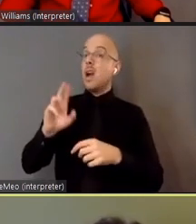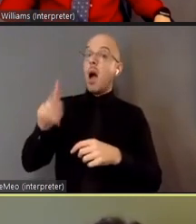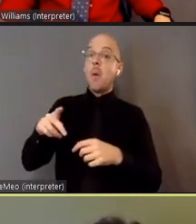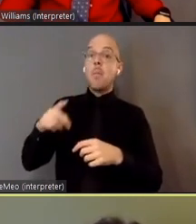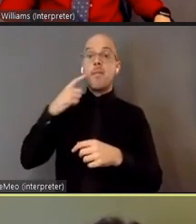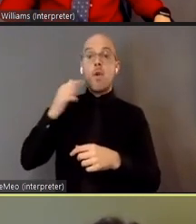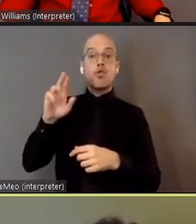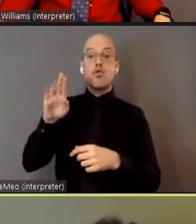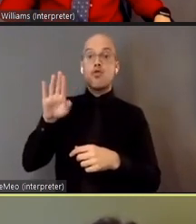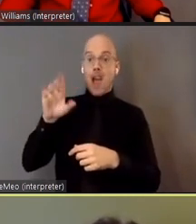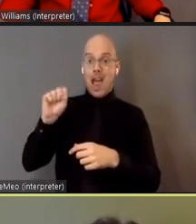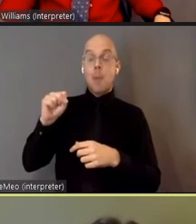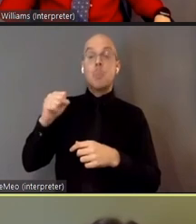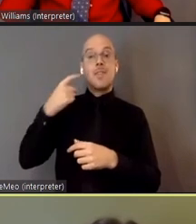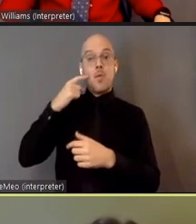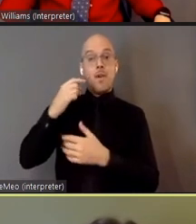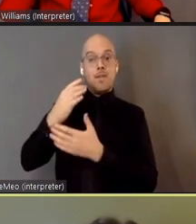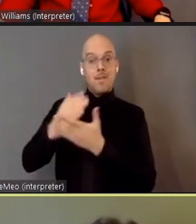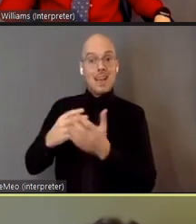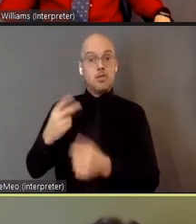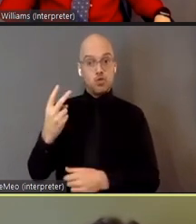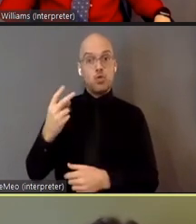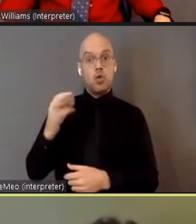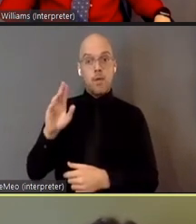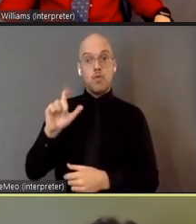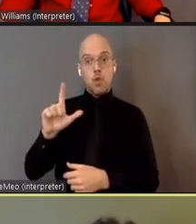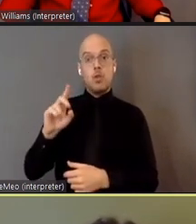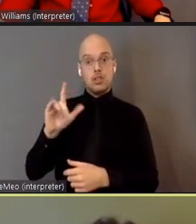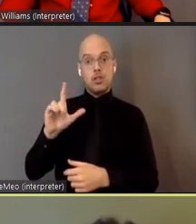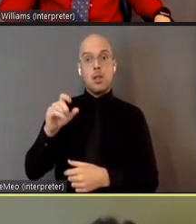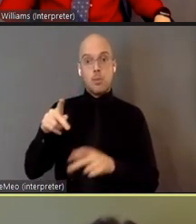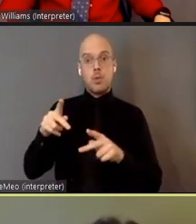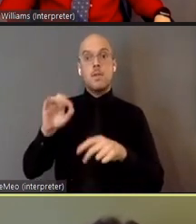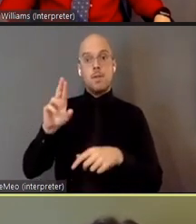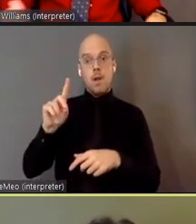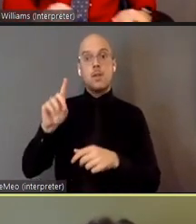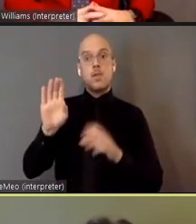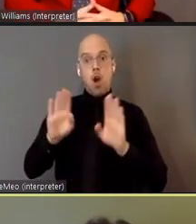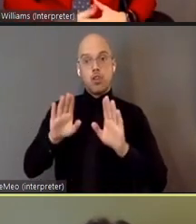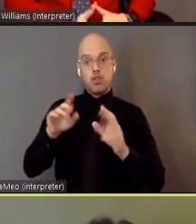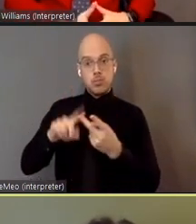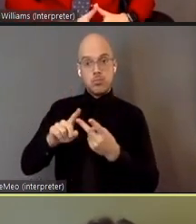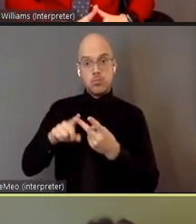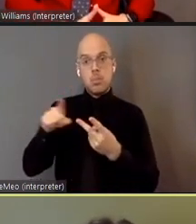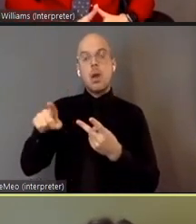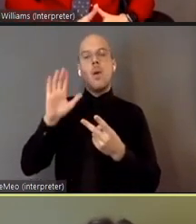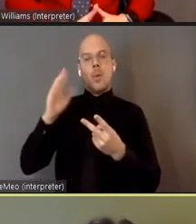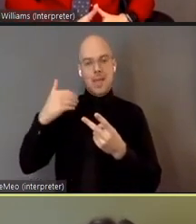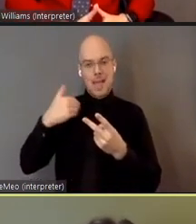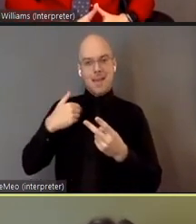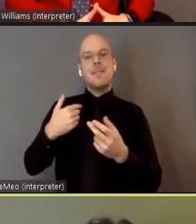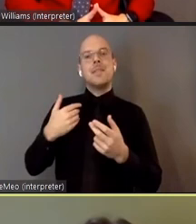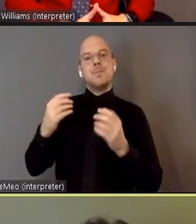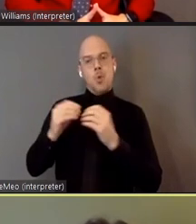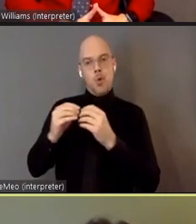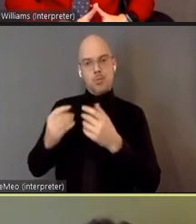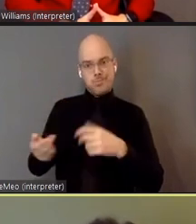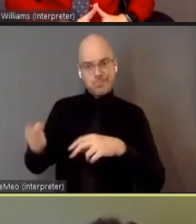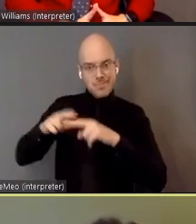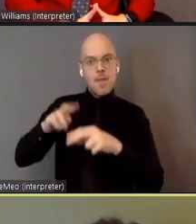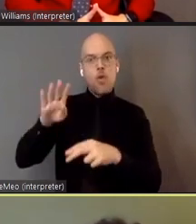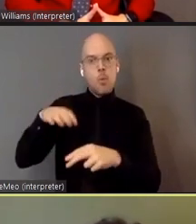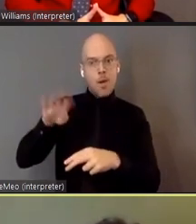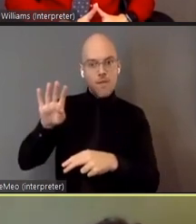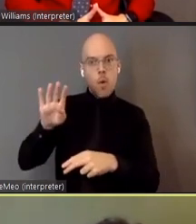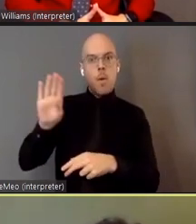phase 2 of the Rural Digital Opportunity Fund auction, which will include a fresh $4.4 billion of funding, and then